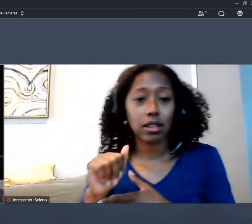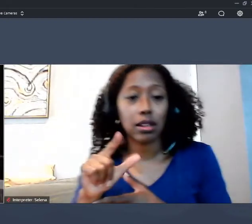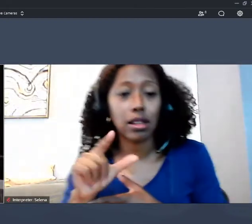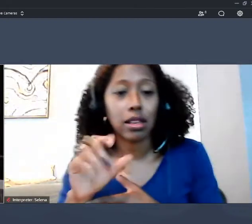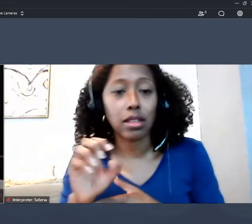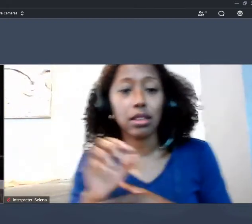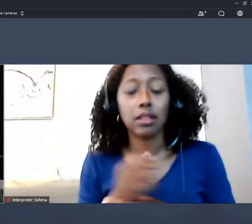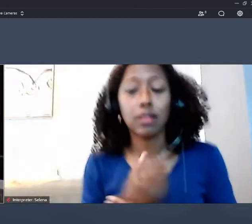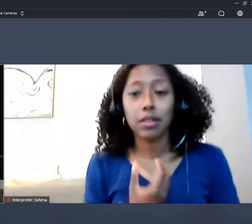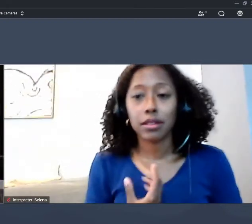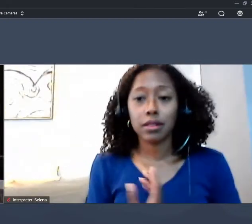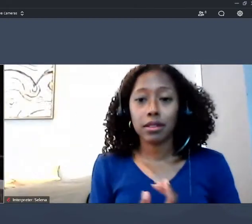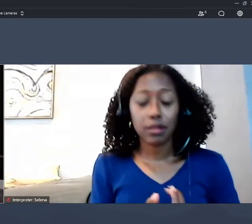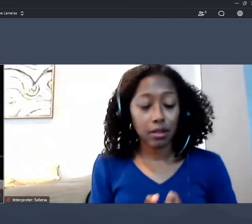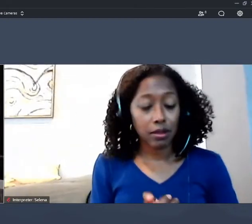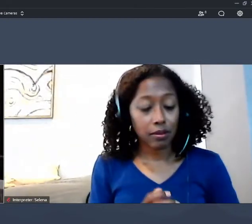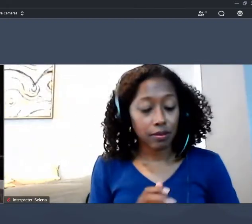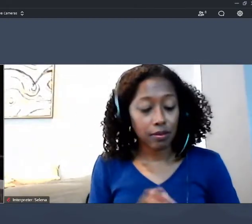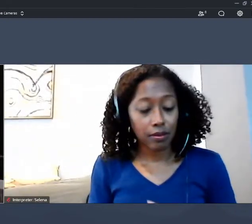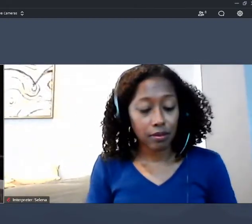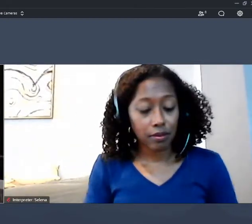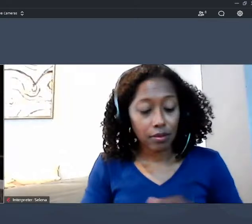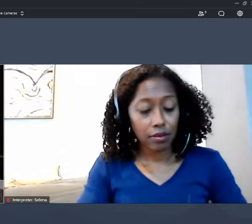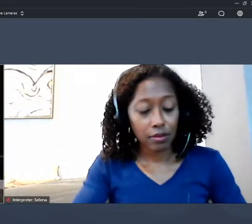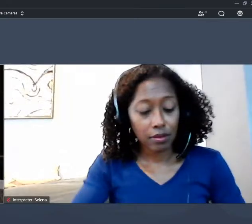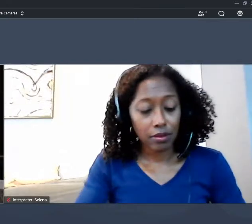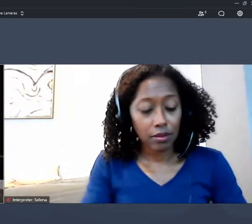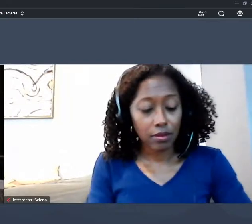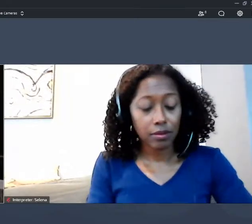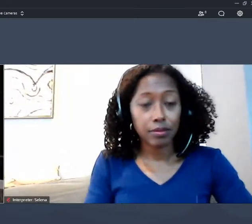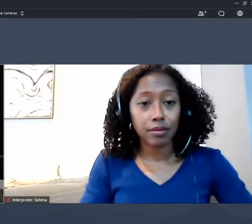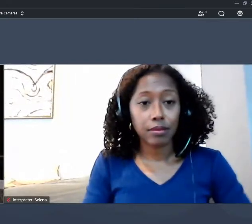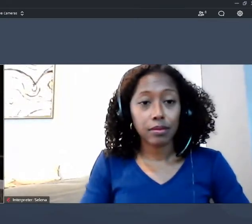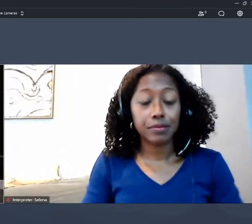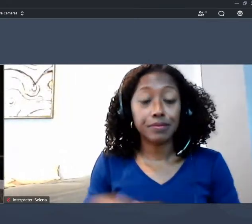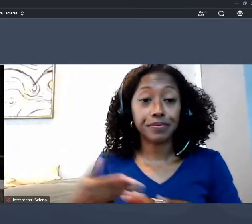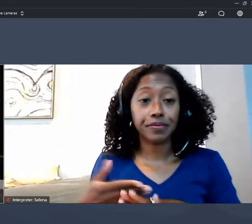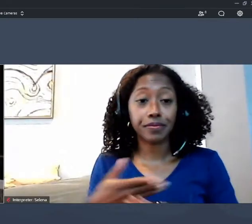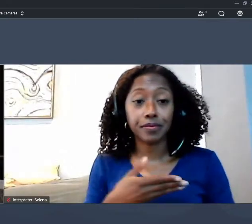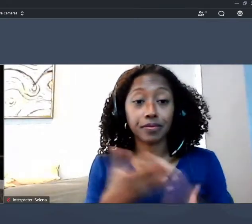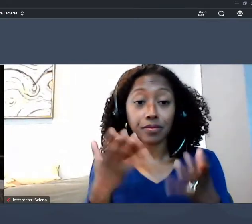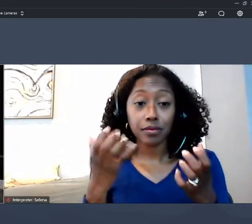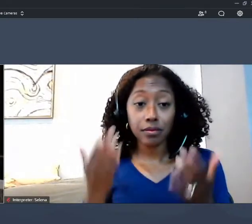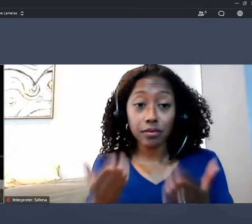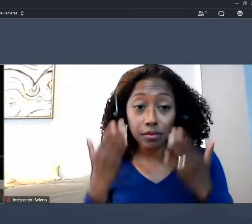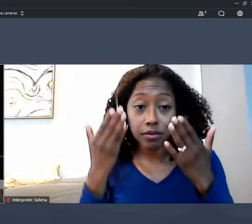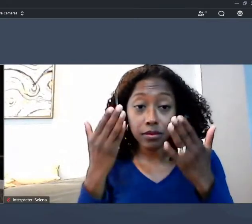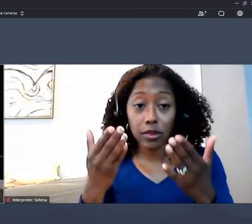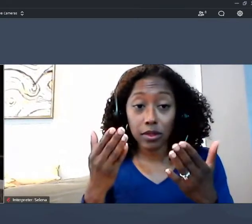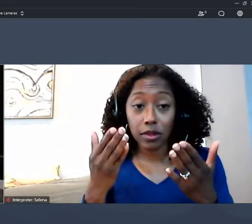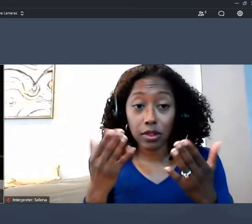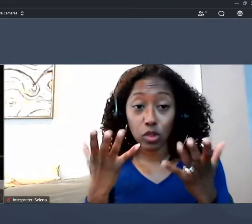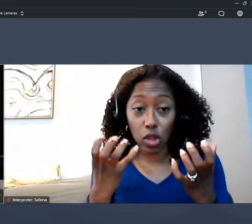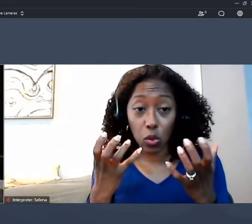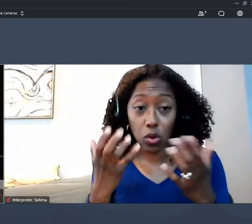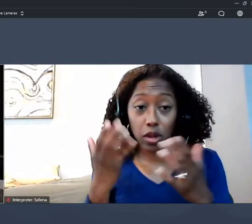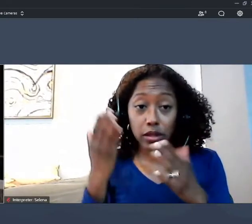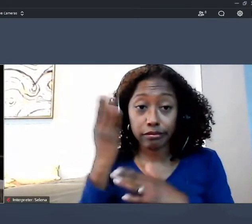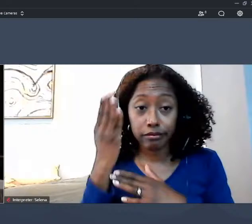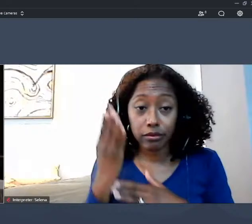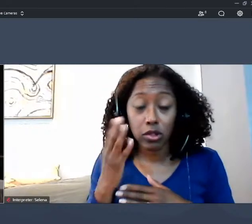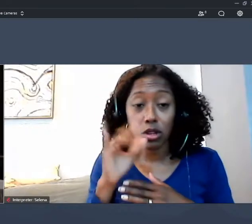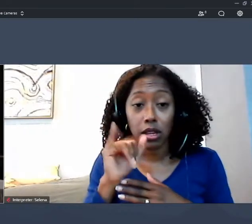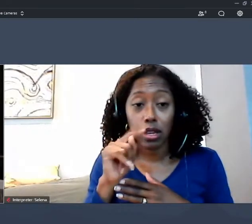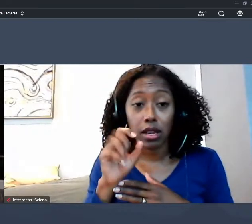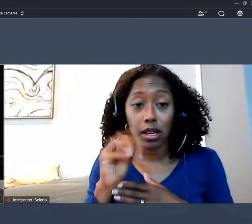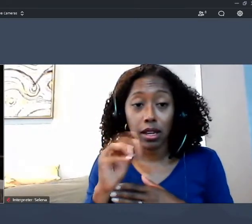Before I go to Councilman Morgan and Jones, should we go, does anybody wish a presentation on item 11? We've got a